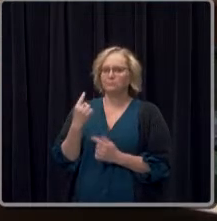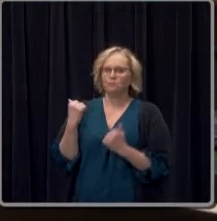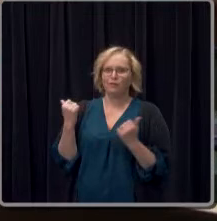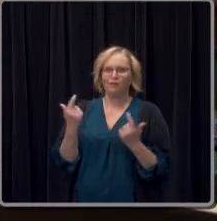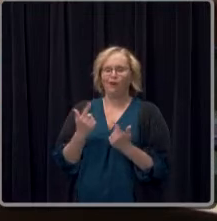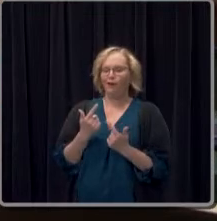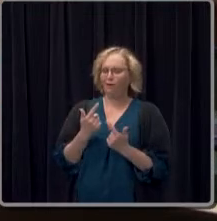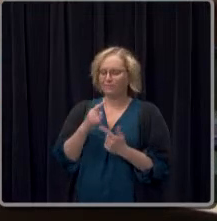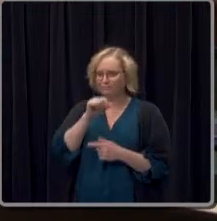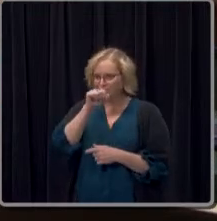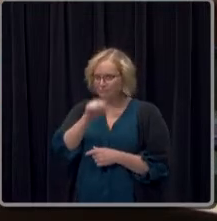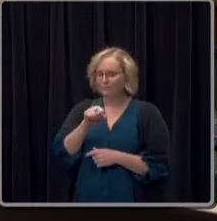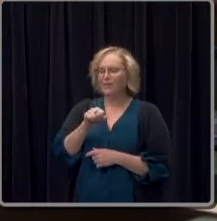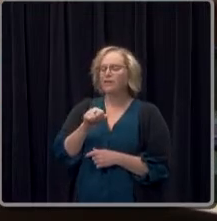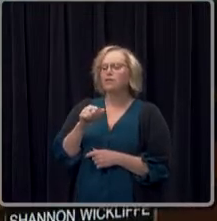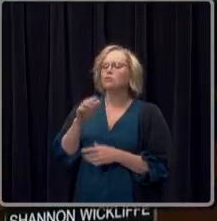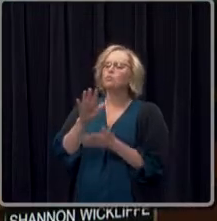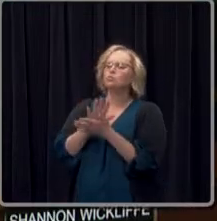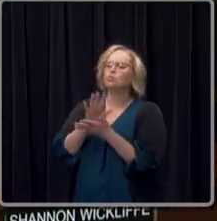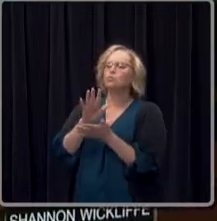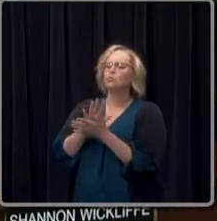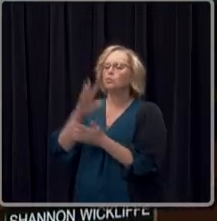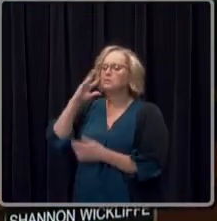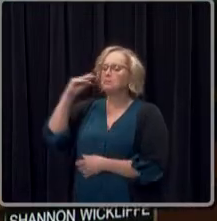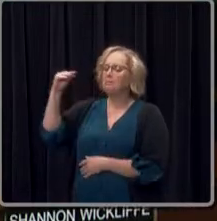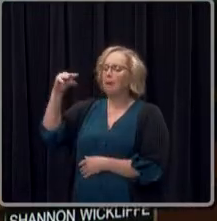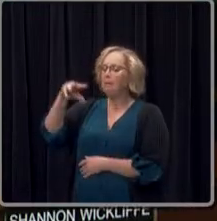Central Elementary.